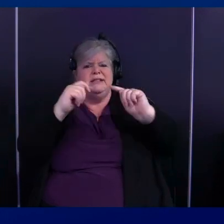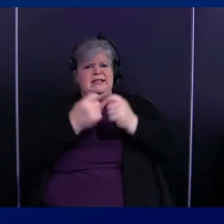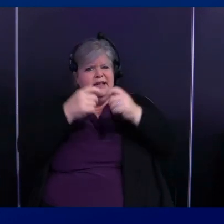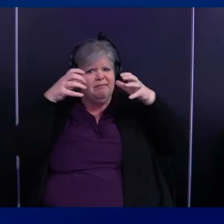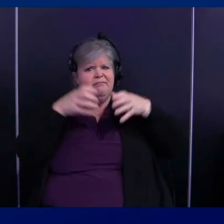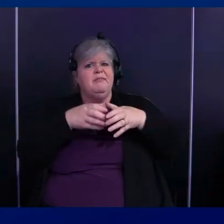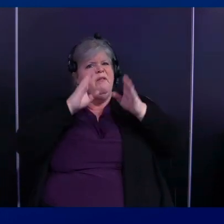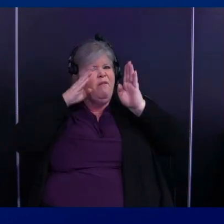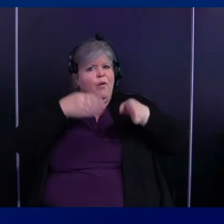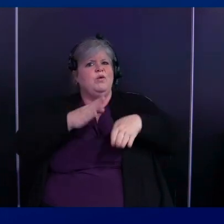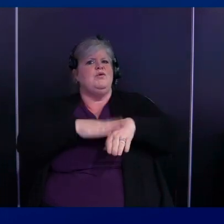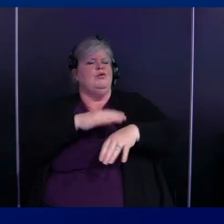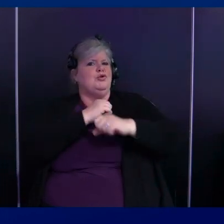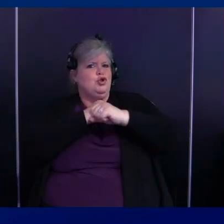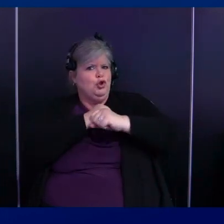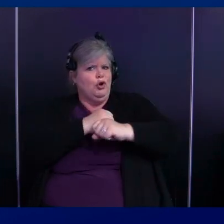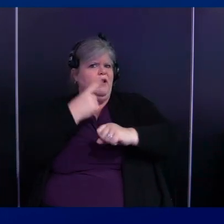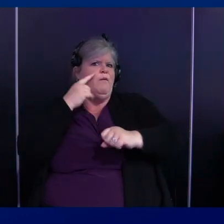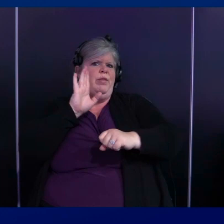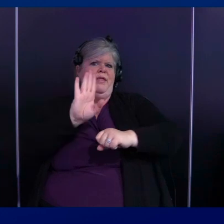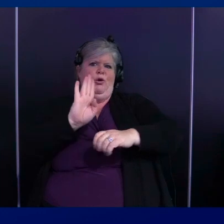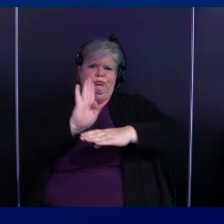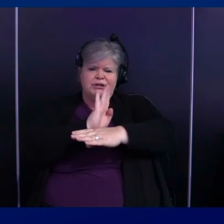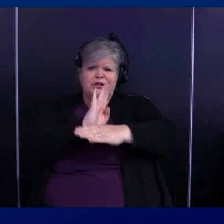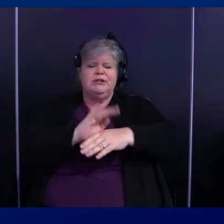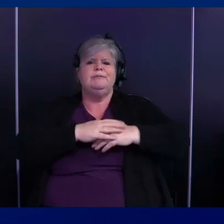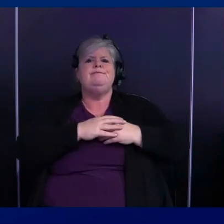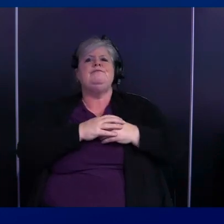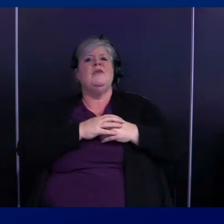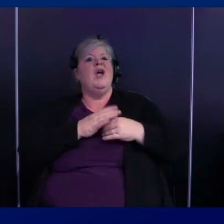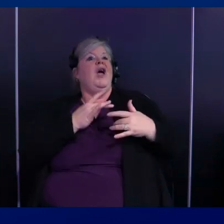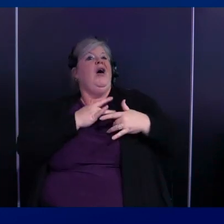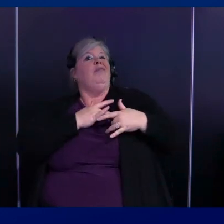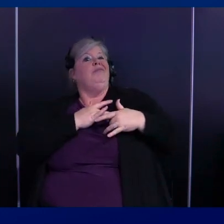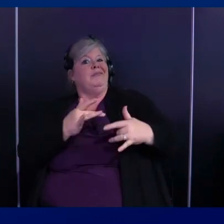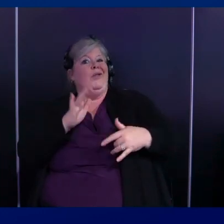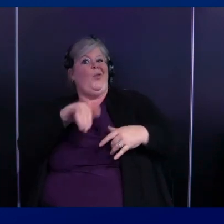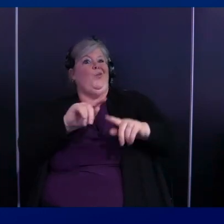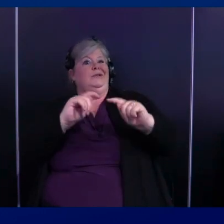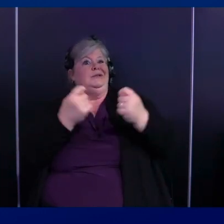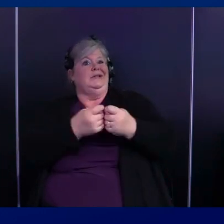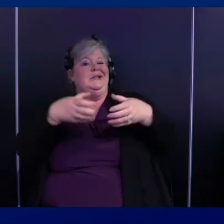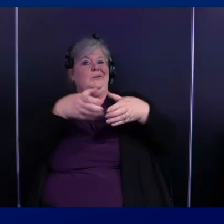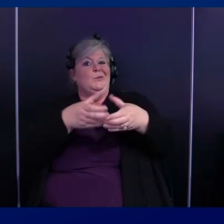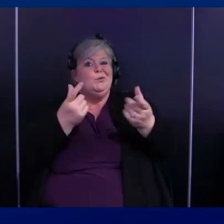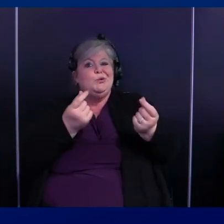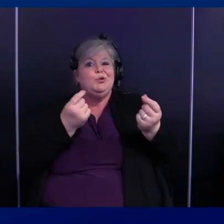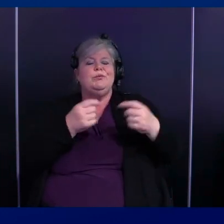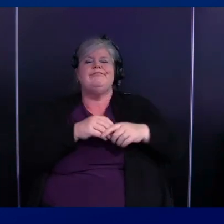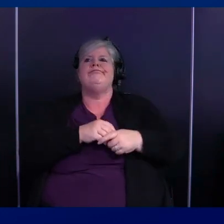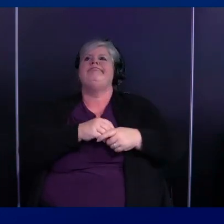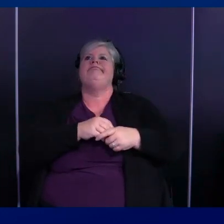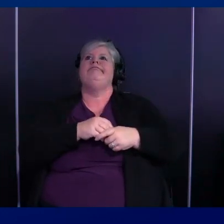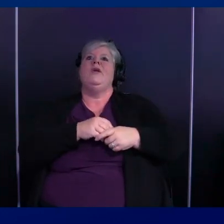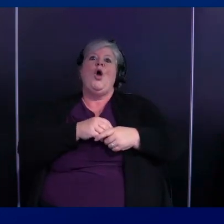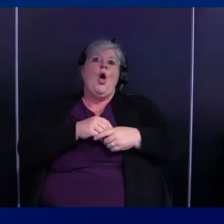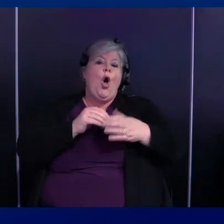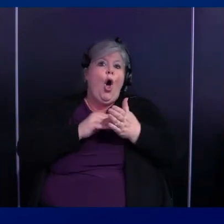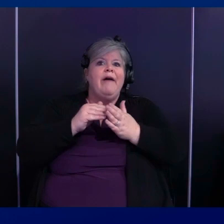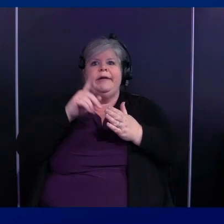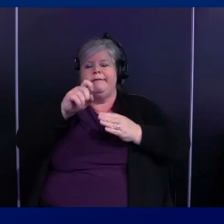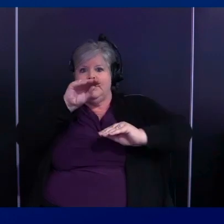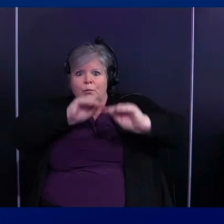on security in their organization, and historically those teams spent a lot of time doing plumbing,